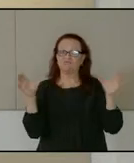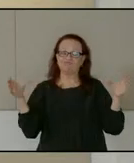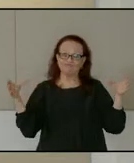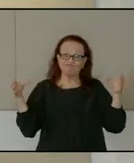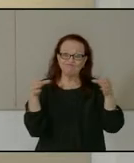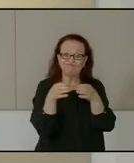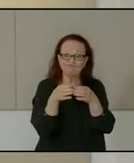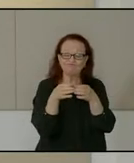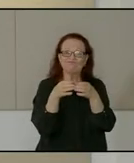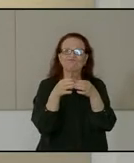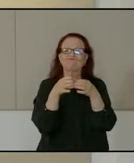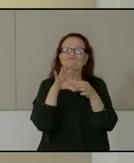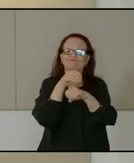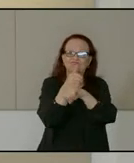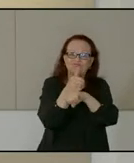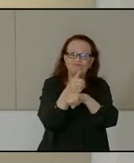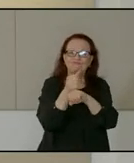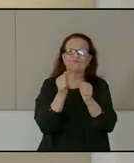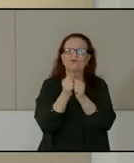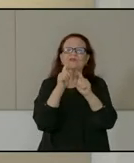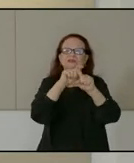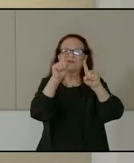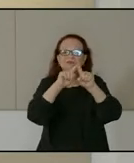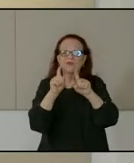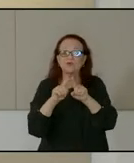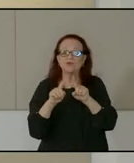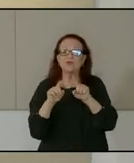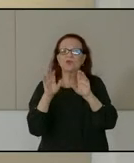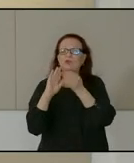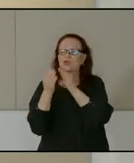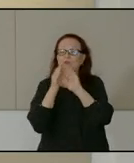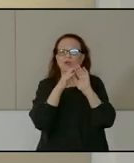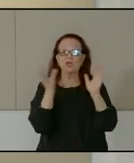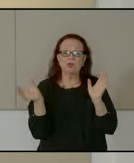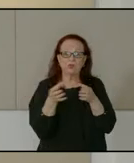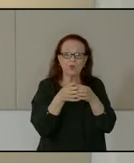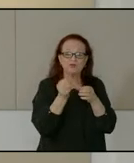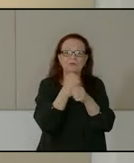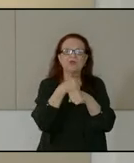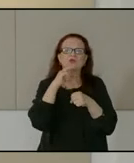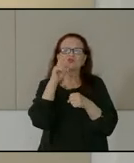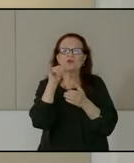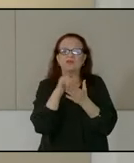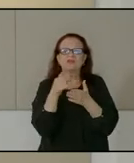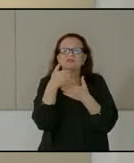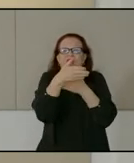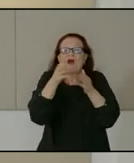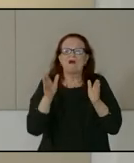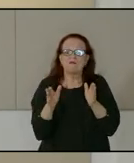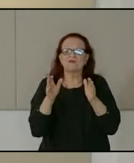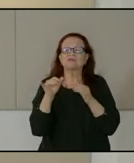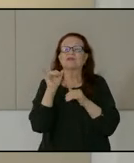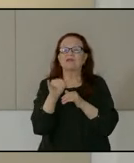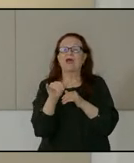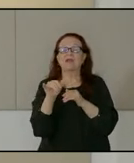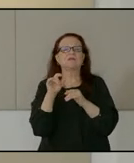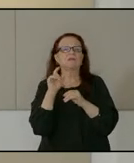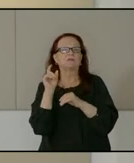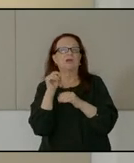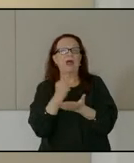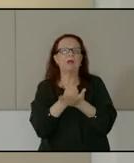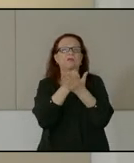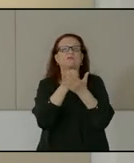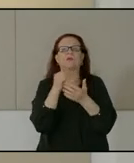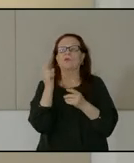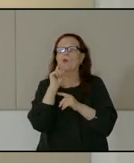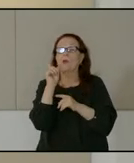that engagement with different community groups coming together, making sure that this office is pinpointing folks where they need to go, it makes everybody's